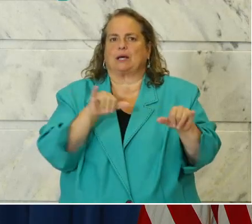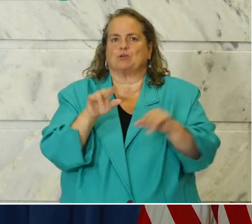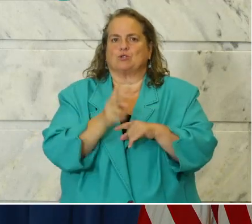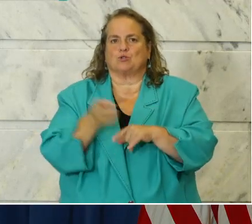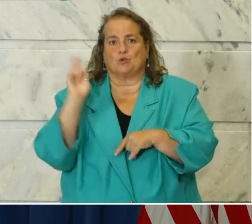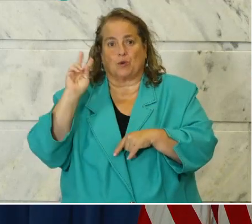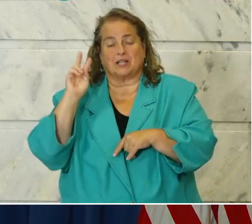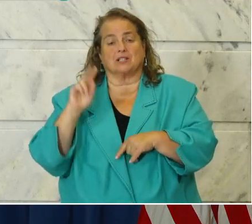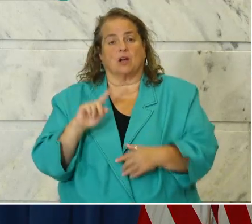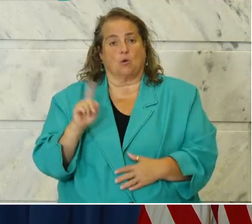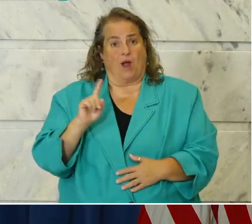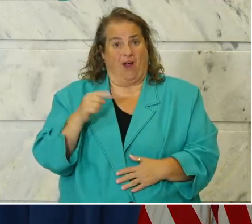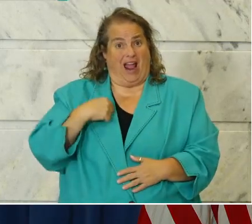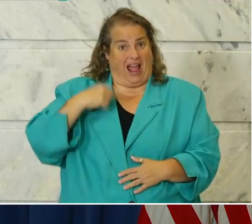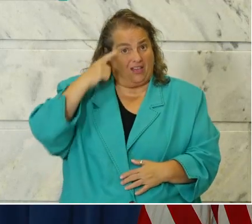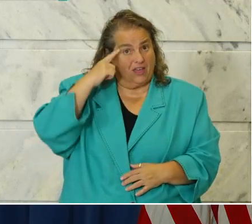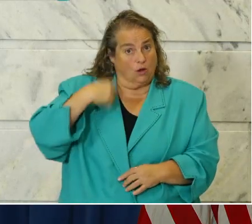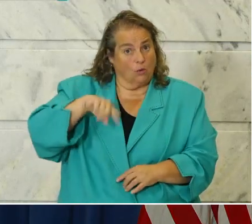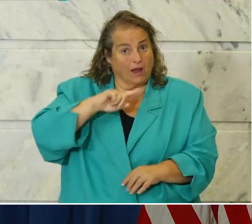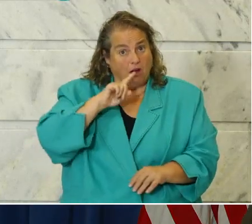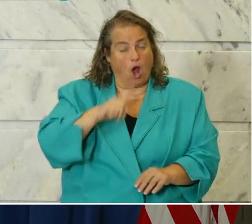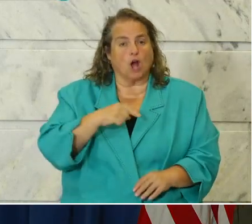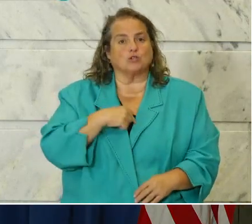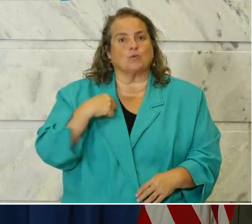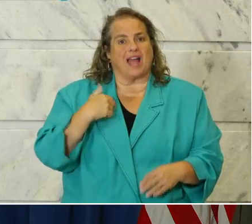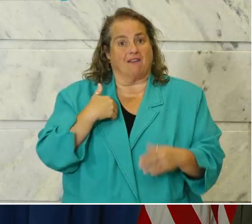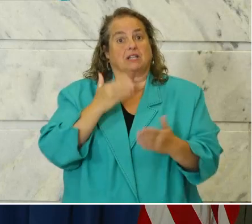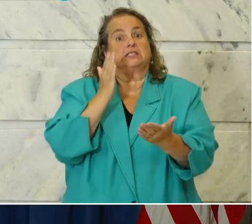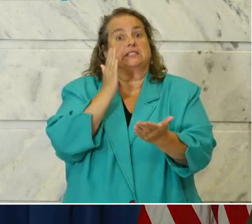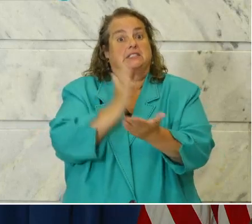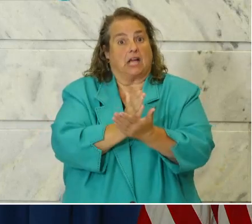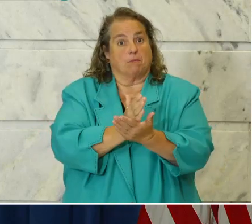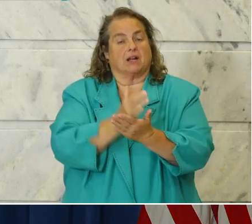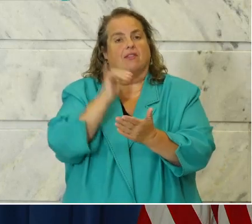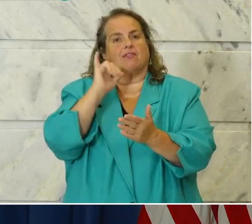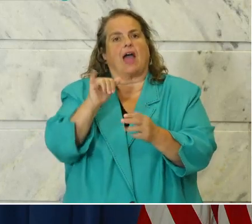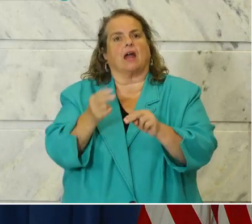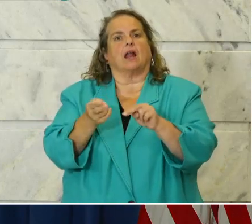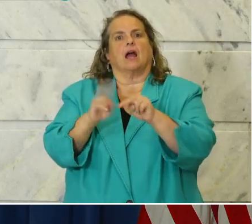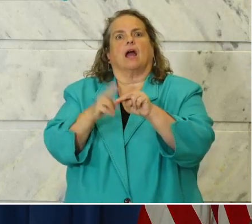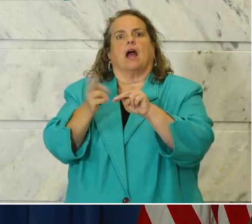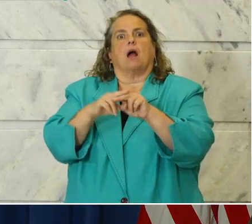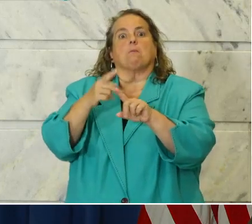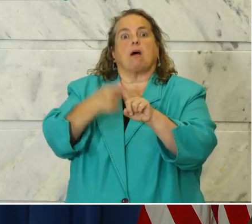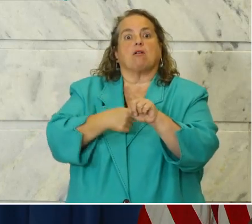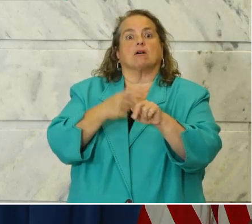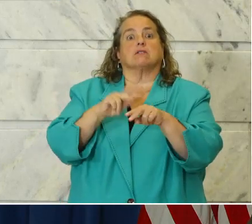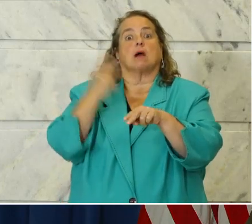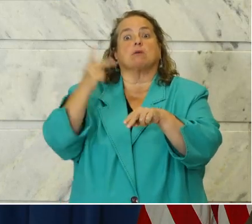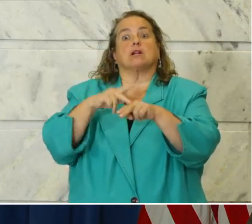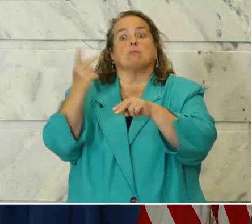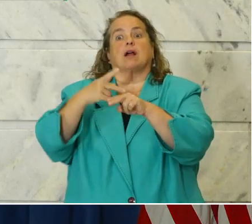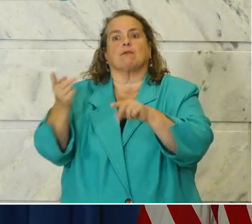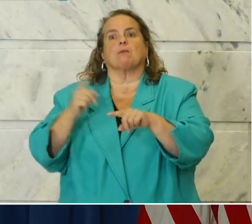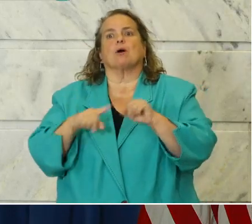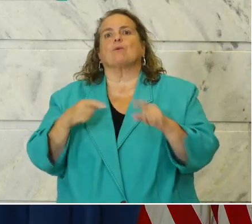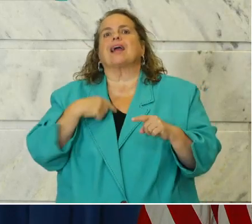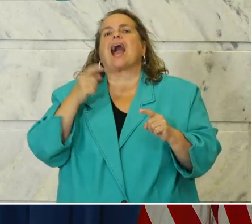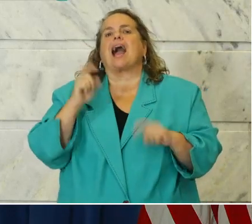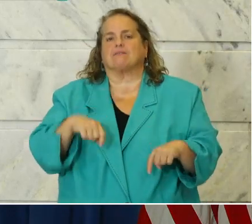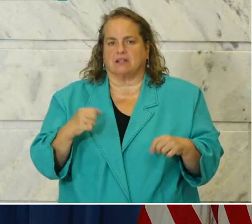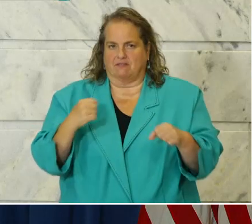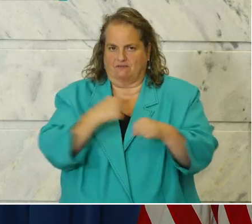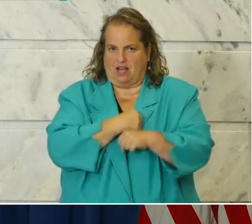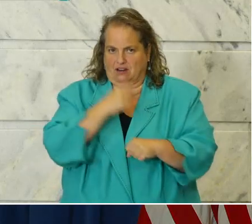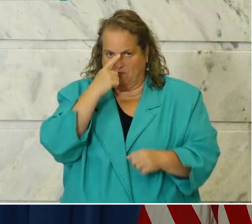are, or where I believe that we are, is we have stopped that growth month after month, but it's something we got to fight for. It's